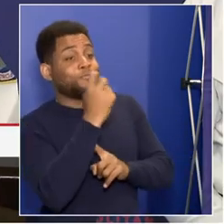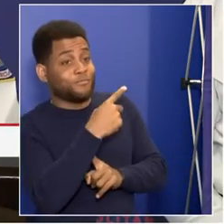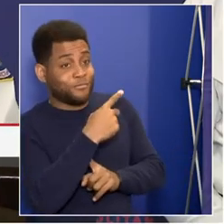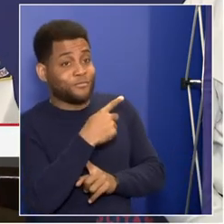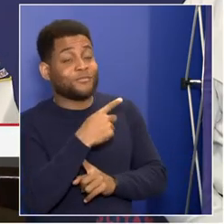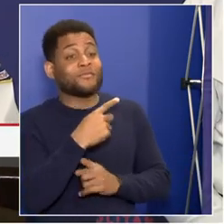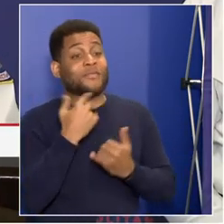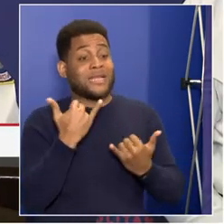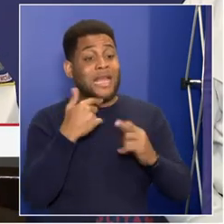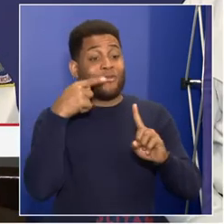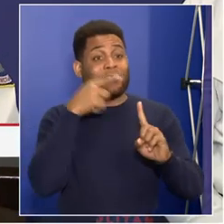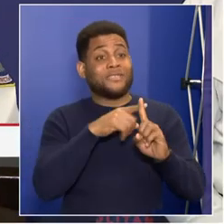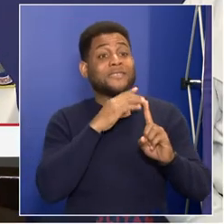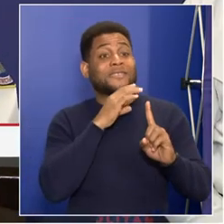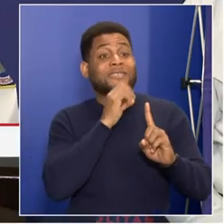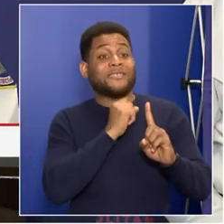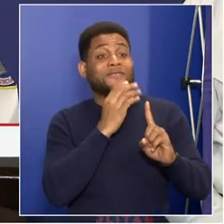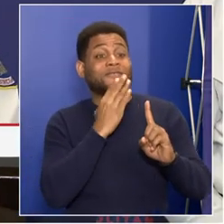wouldn't be able to confirm that to you.